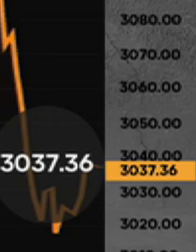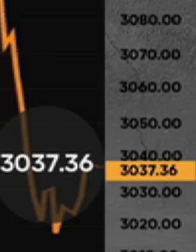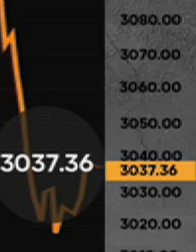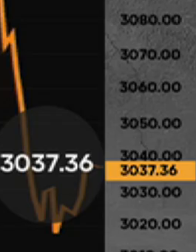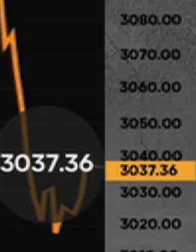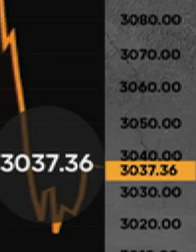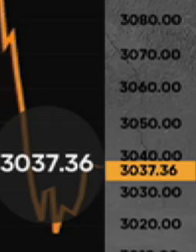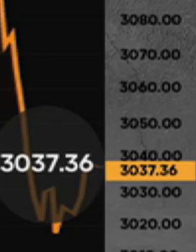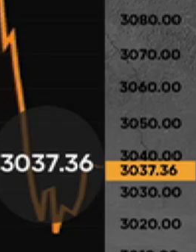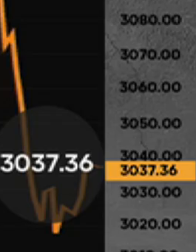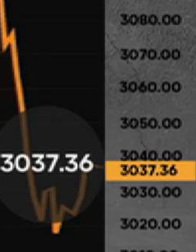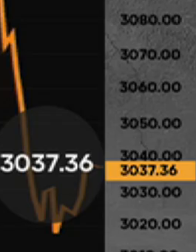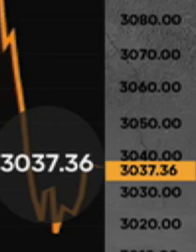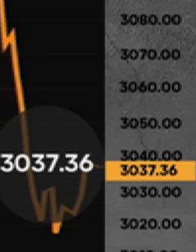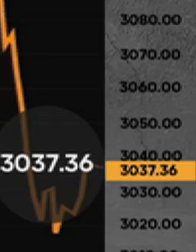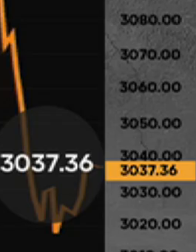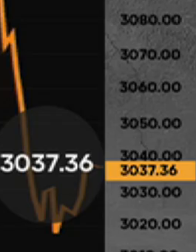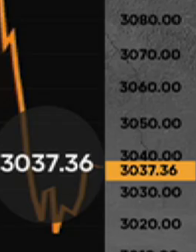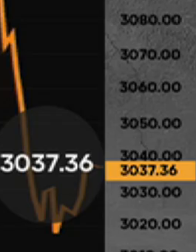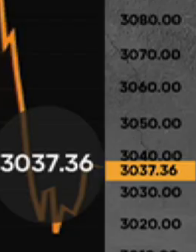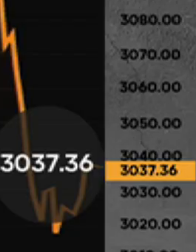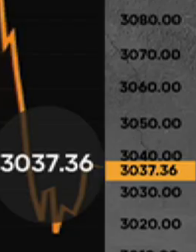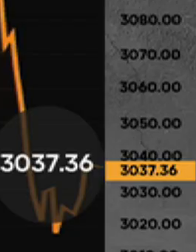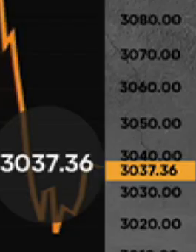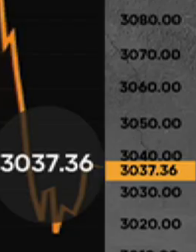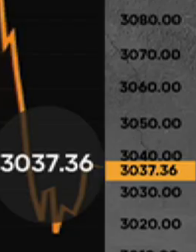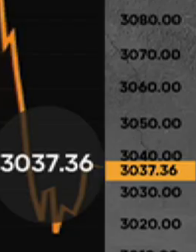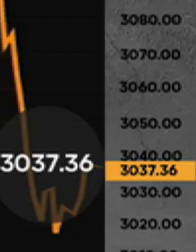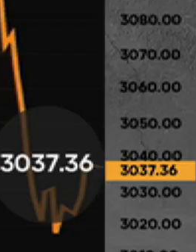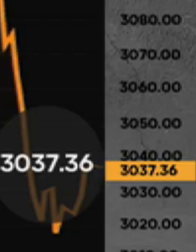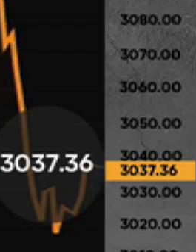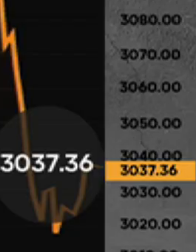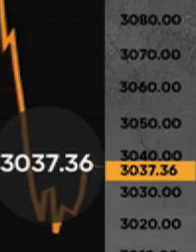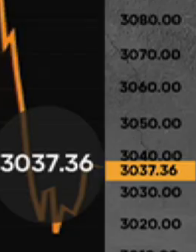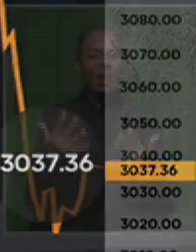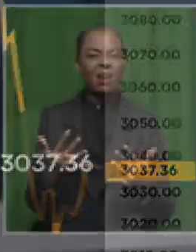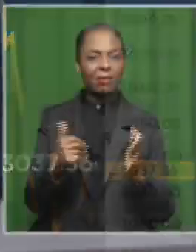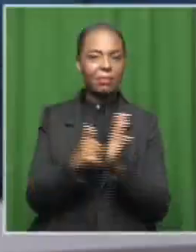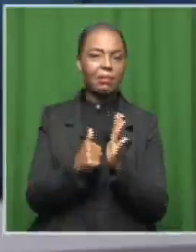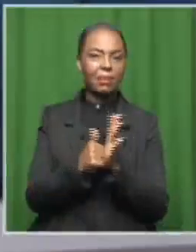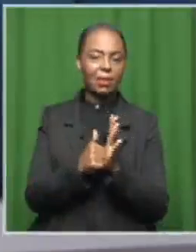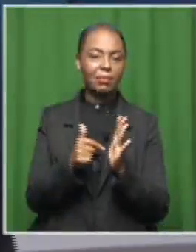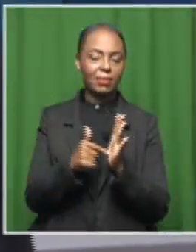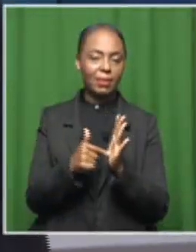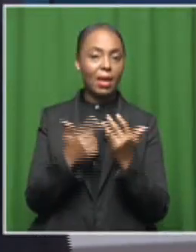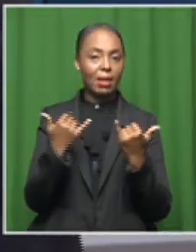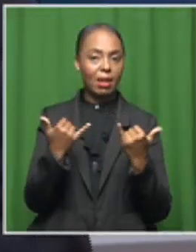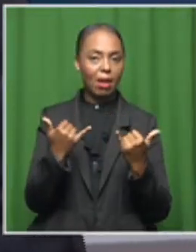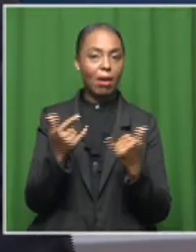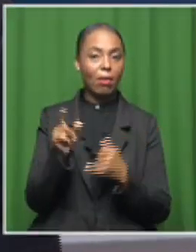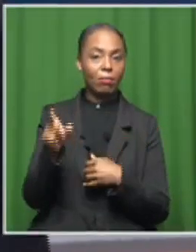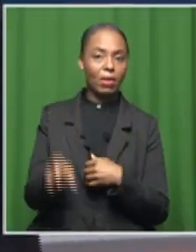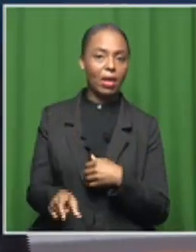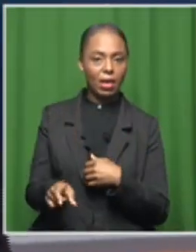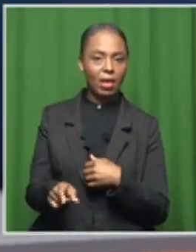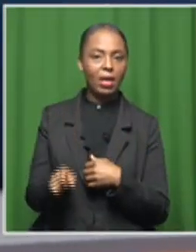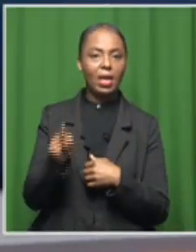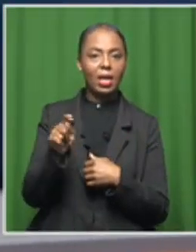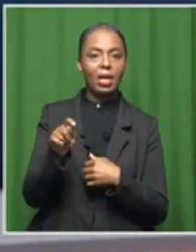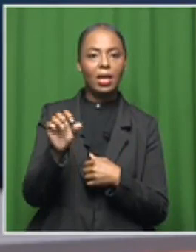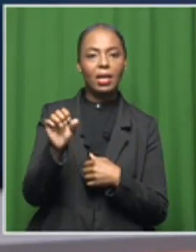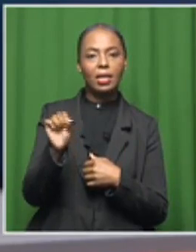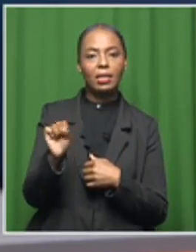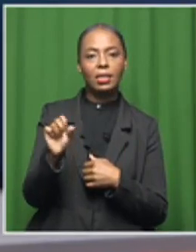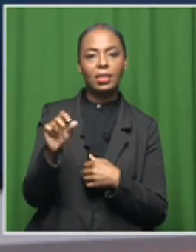talk markets. It's just an ordinary person who is passionate about financial markets. Today, we are joined by Tepo Apole,